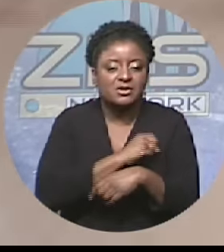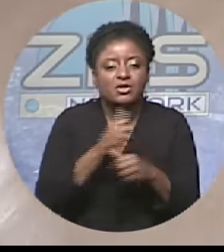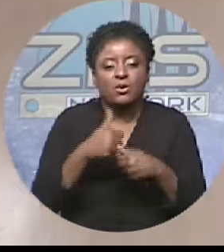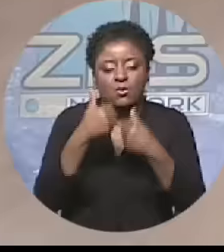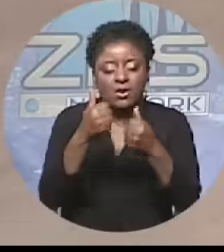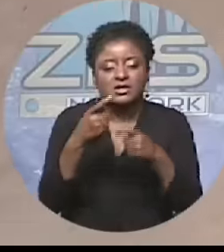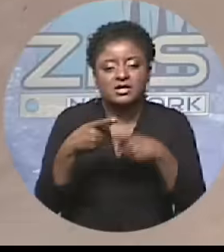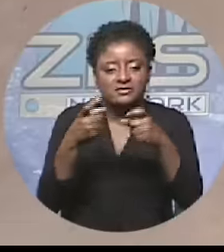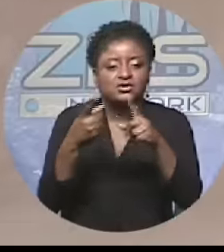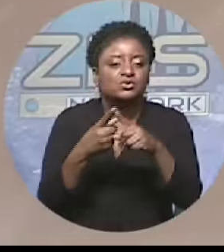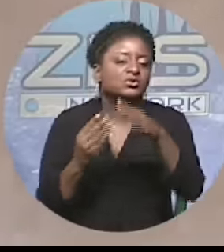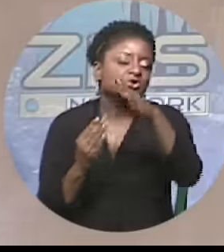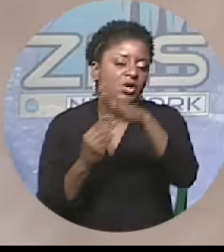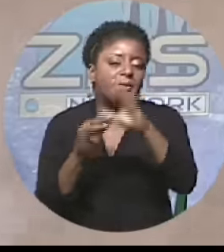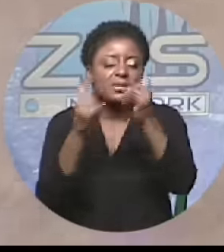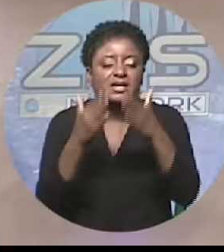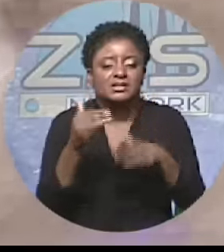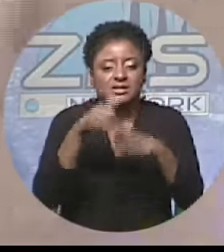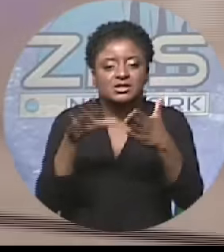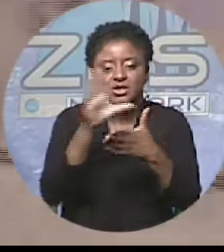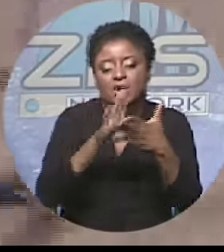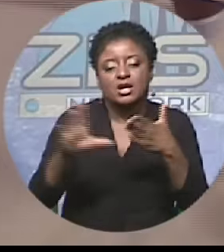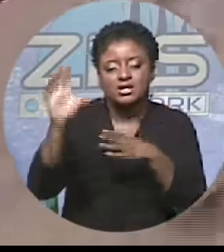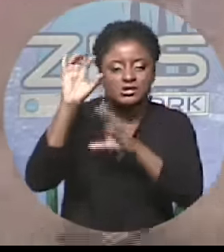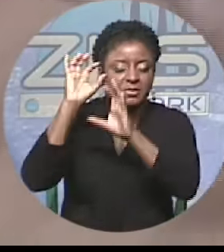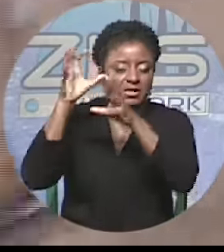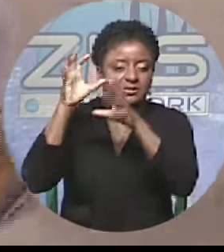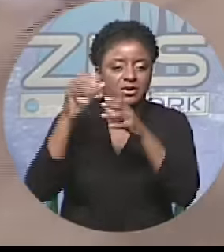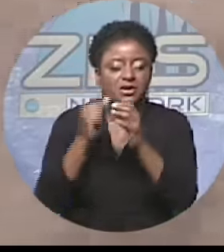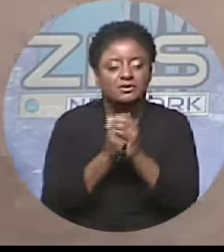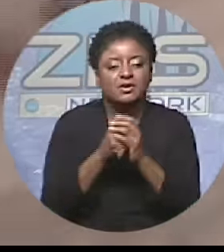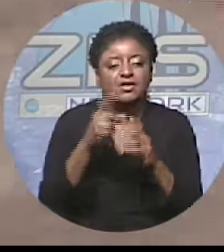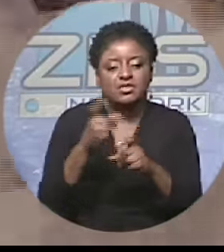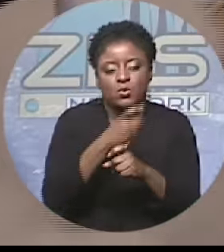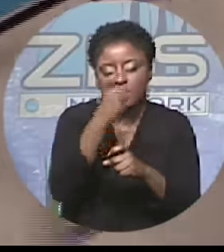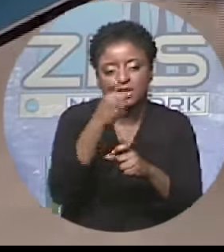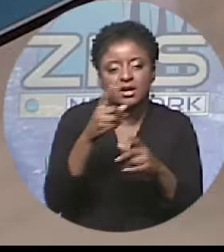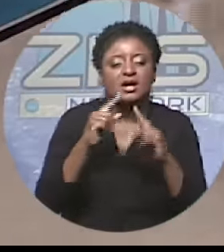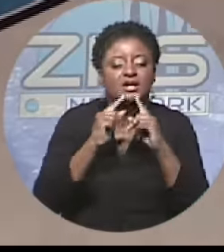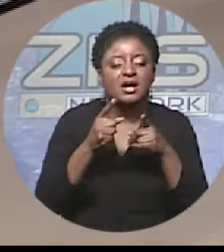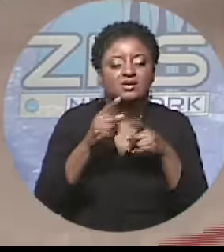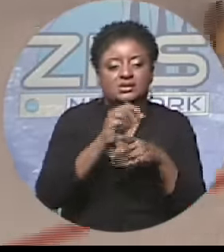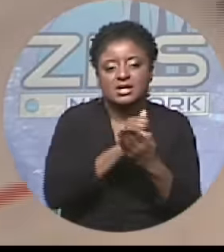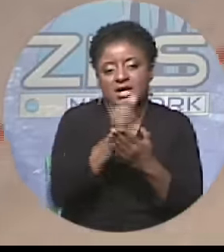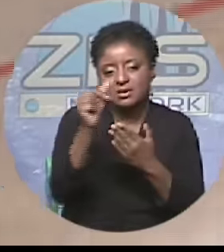basketball. The four finalists will be named on March 20th, and the winner announced on April